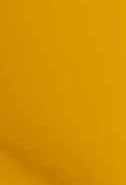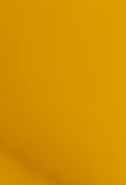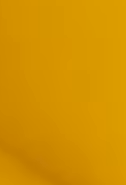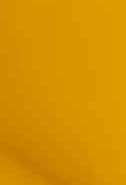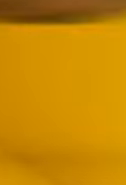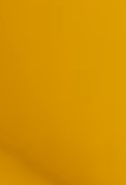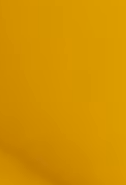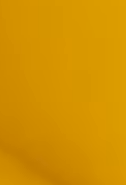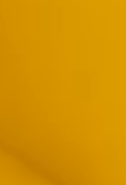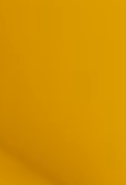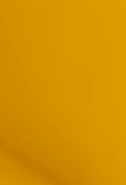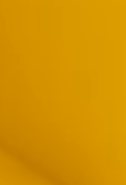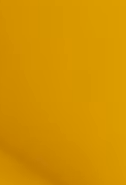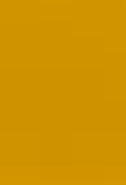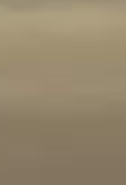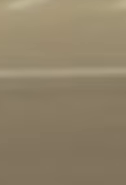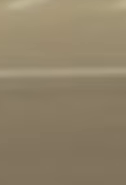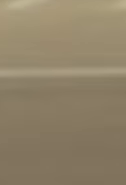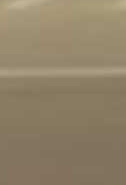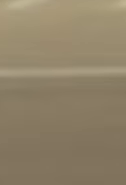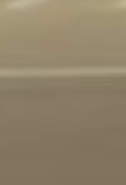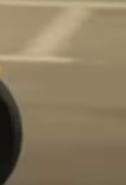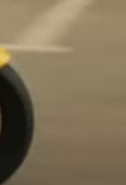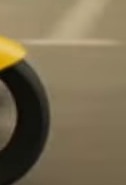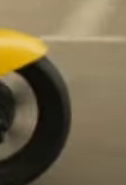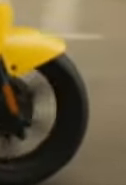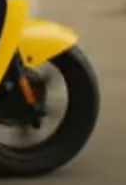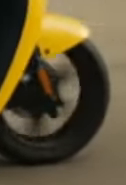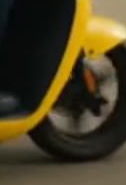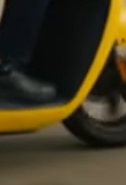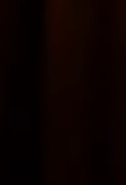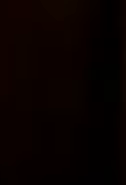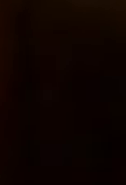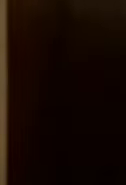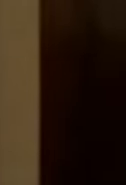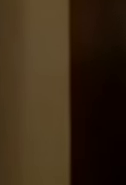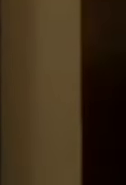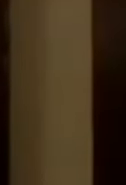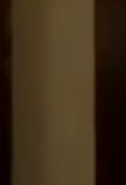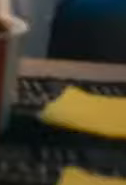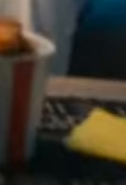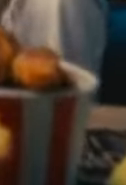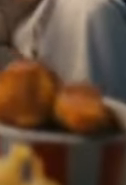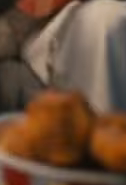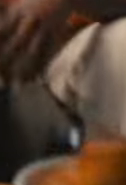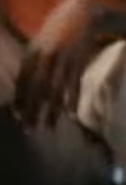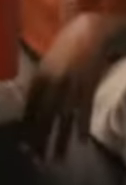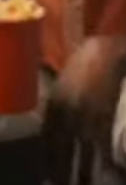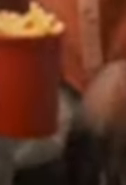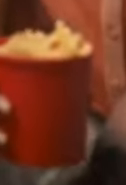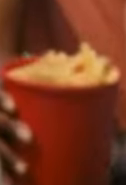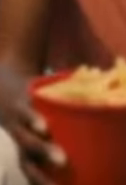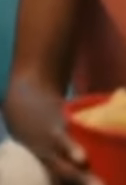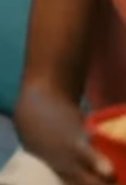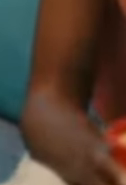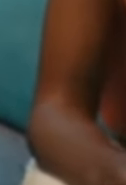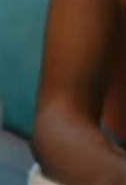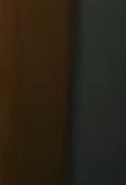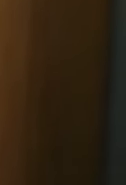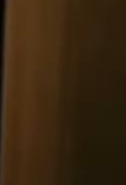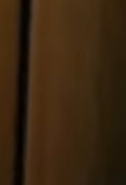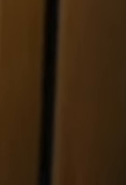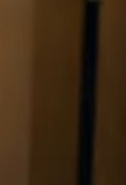the pharmacy. Hata hotel. And Glovo brings it to you in minutes. Na ikikufikia, you're left with this